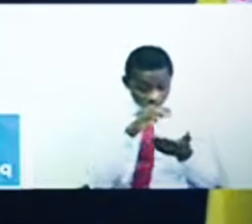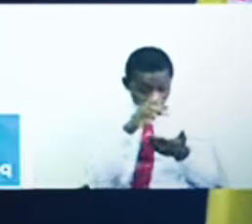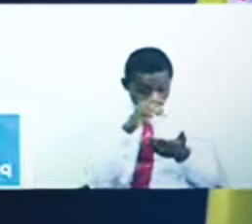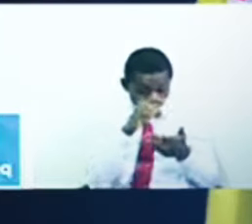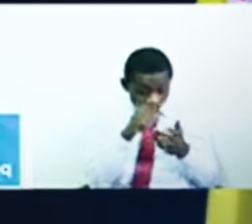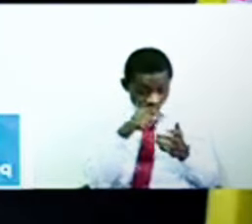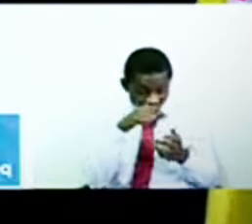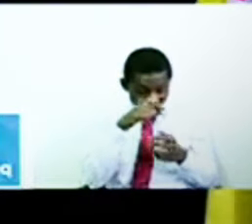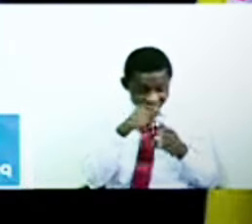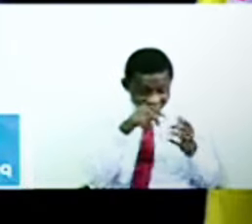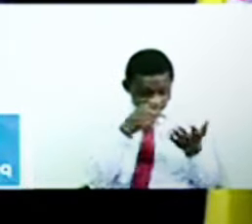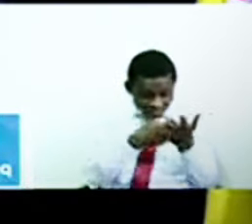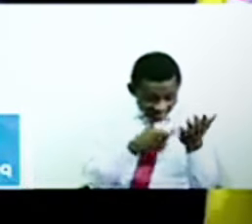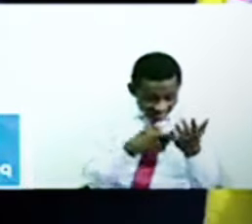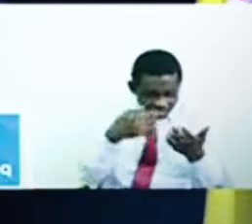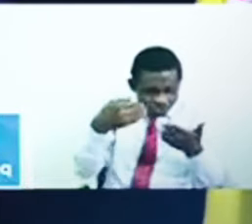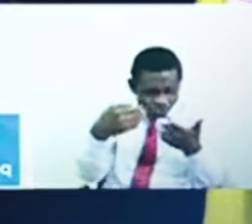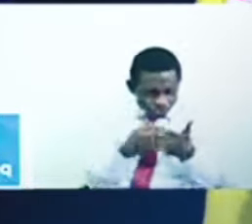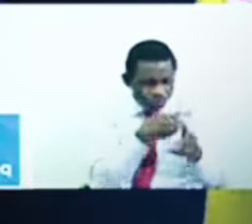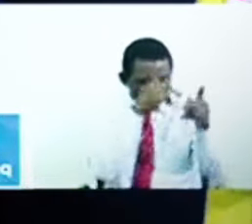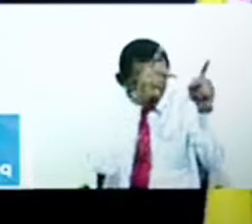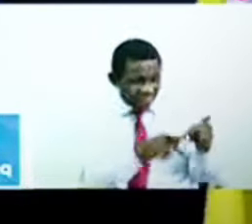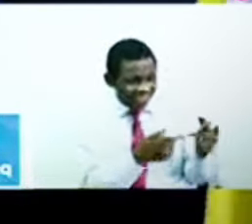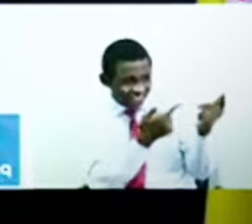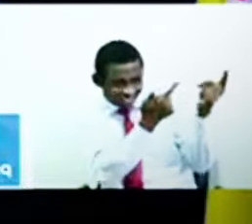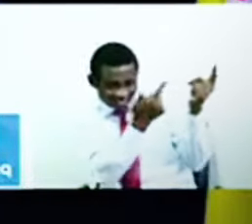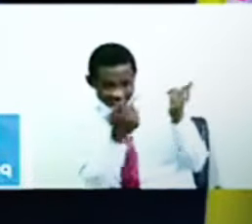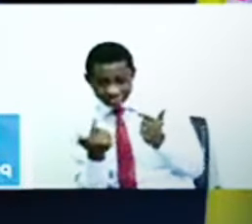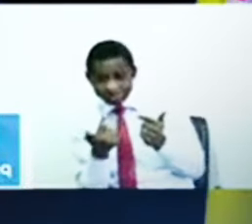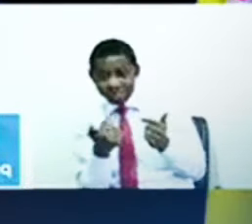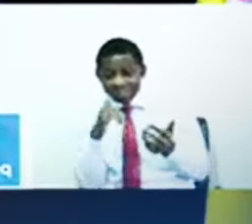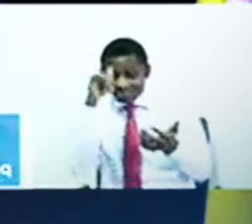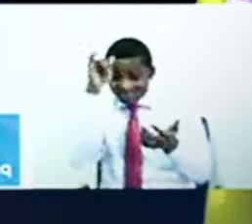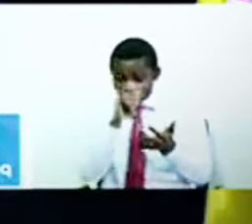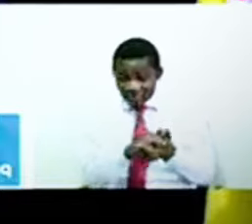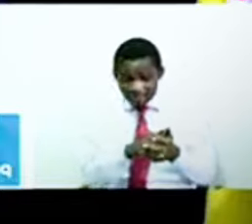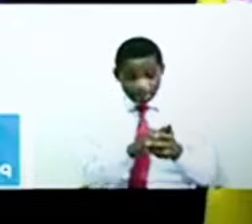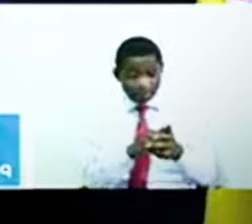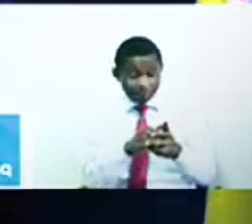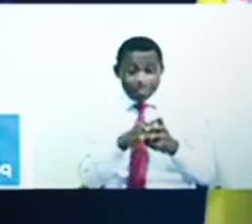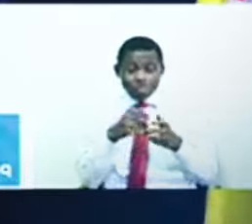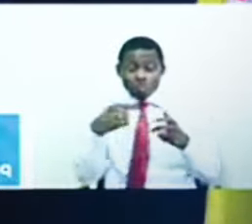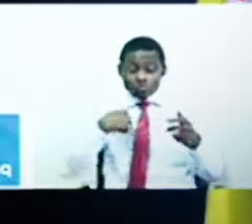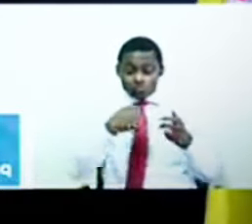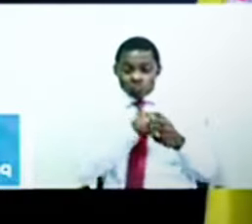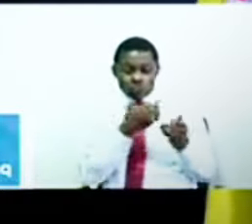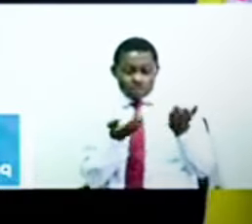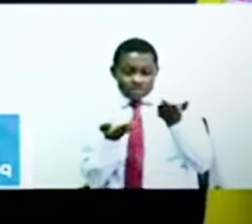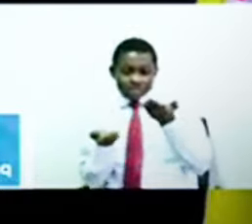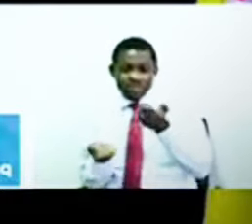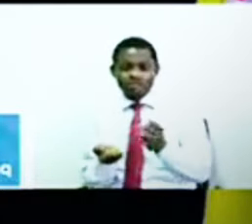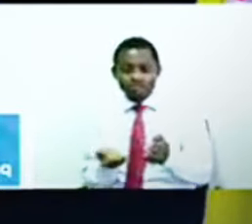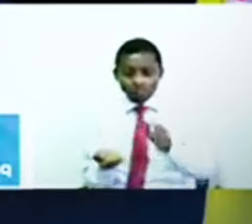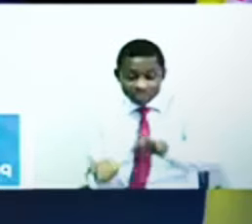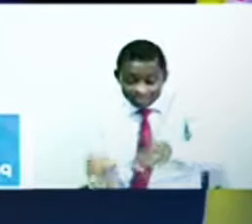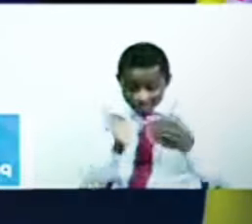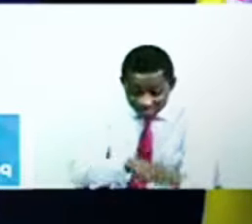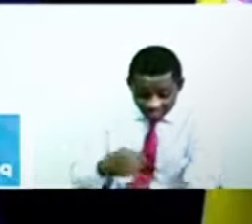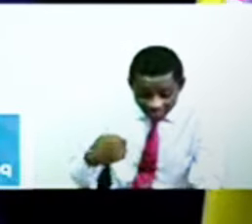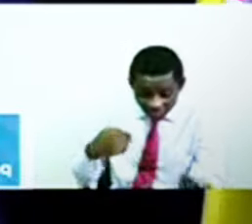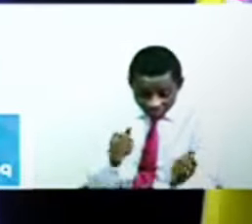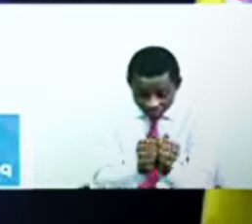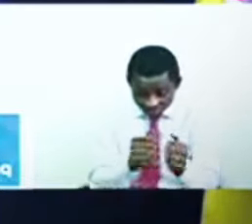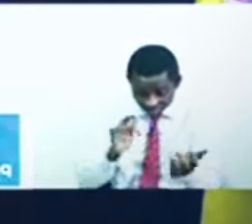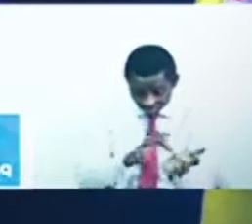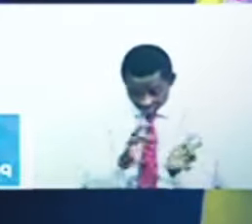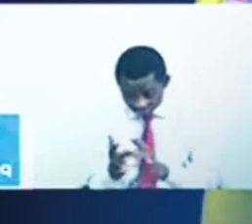come. We died with him that we might live in the new. Sometimes